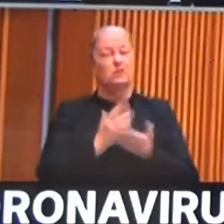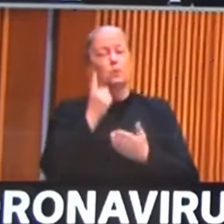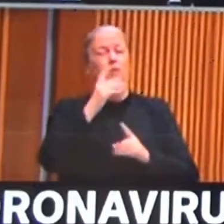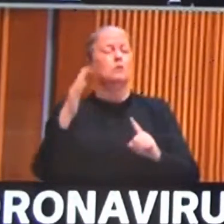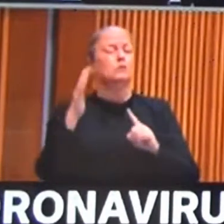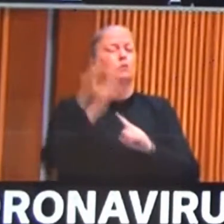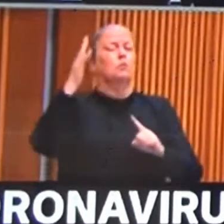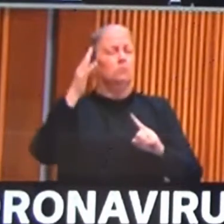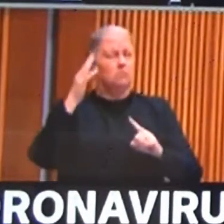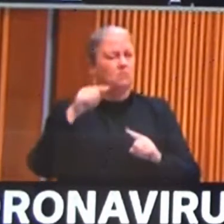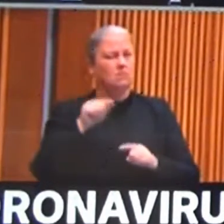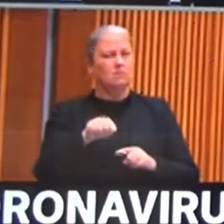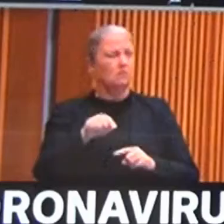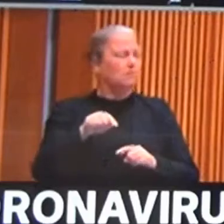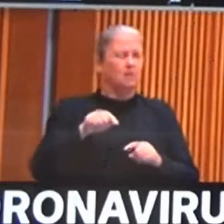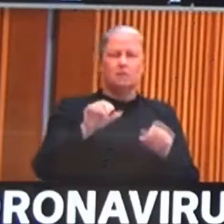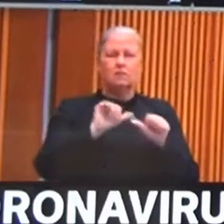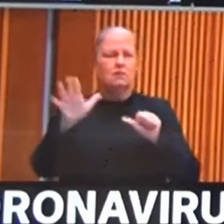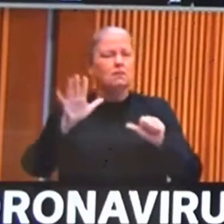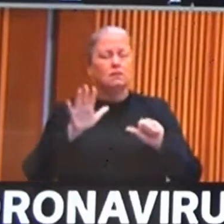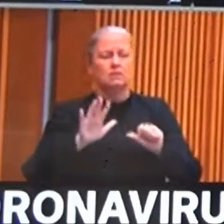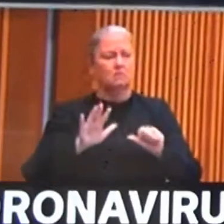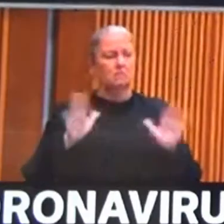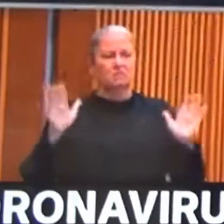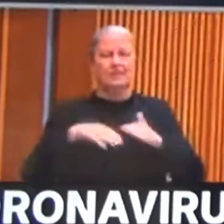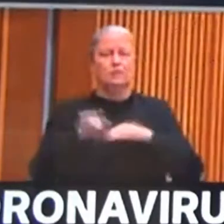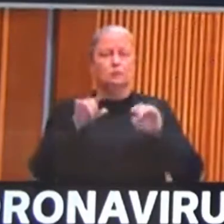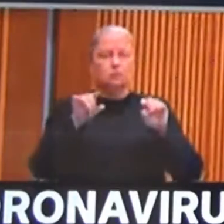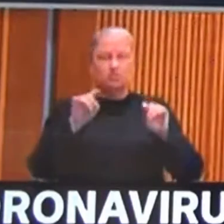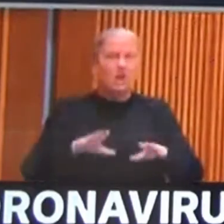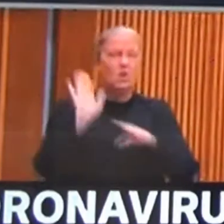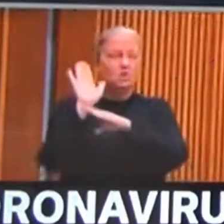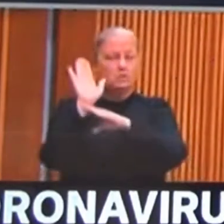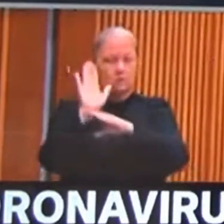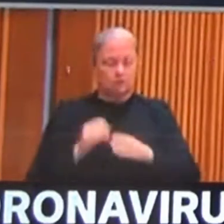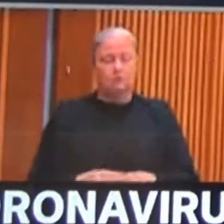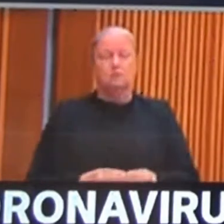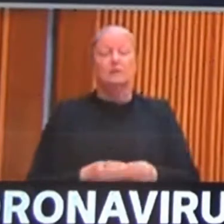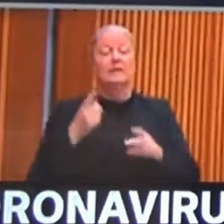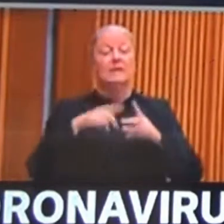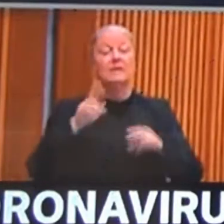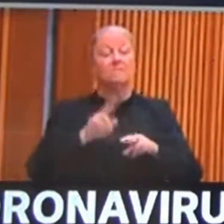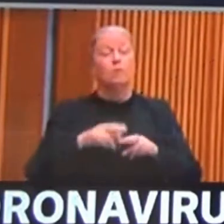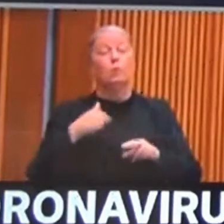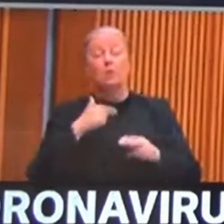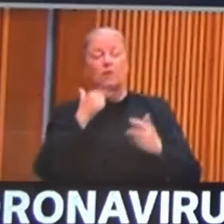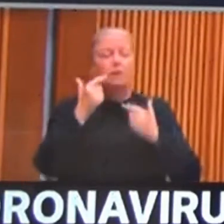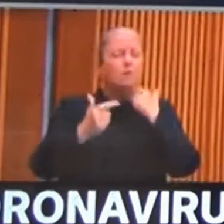with outcomes second to none. But those outcomes will mean nothing if we neglect our care during